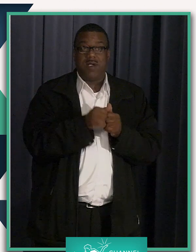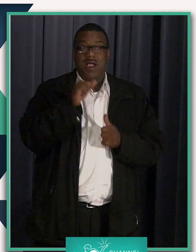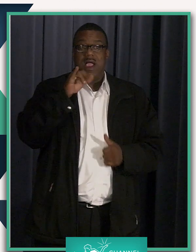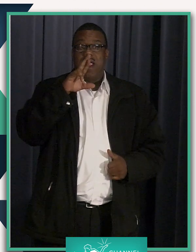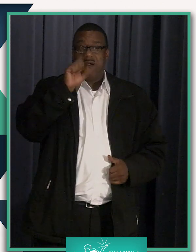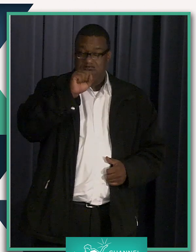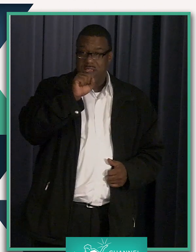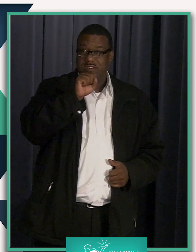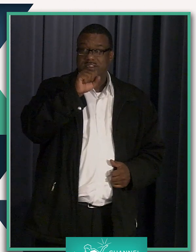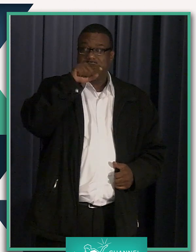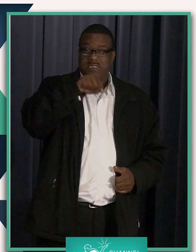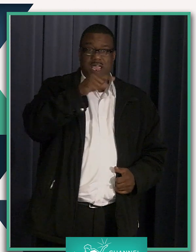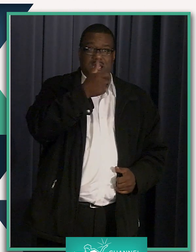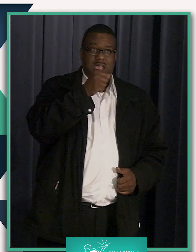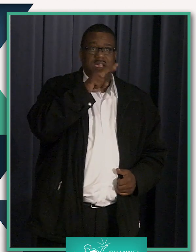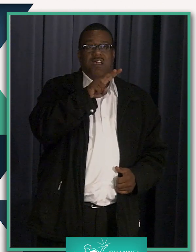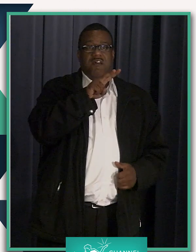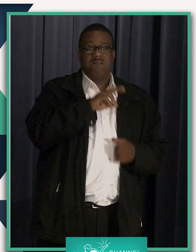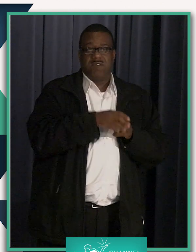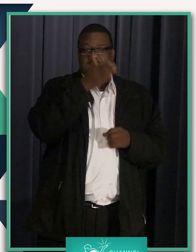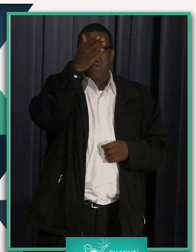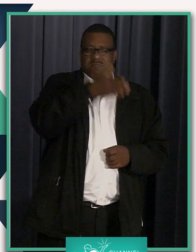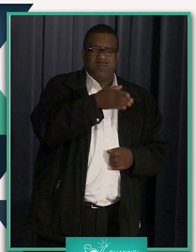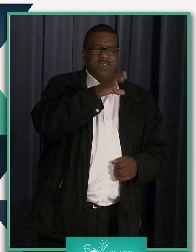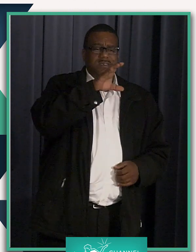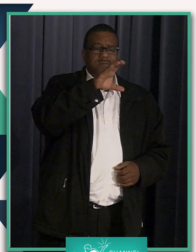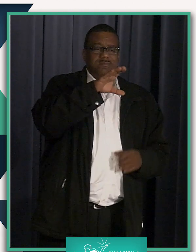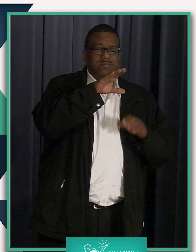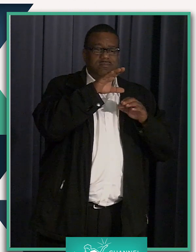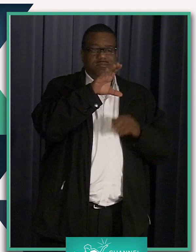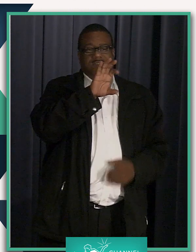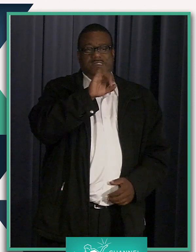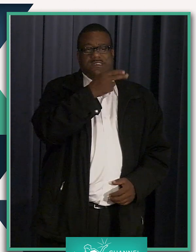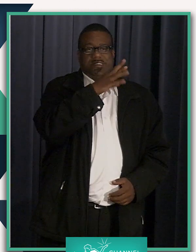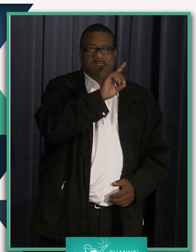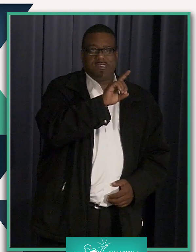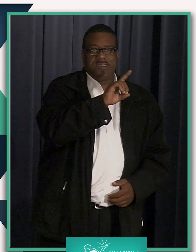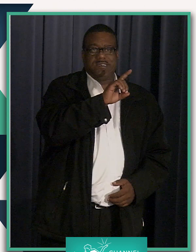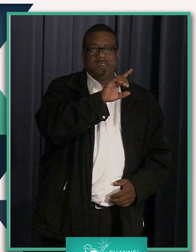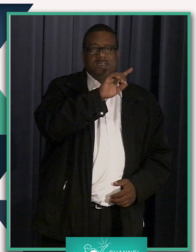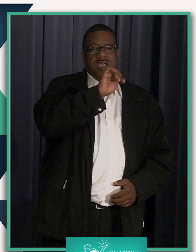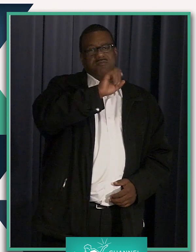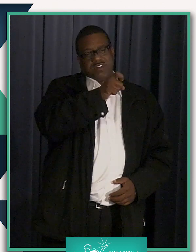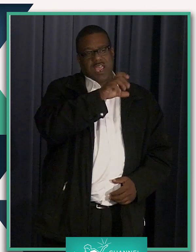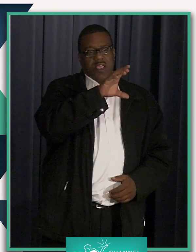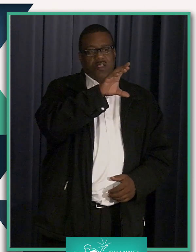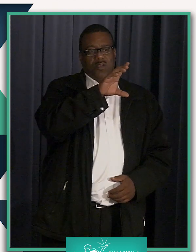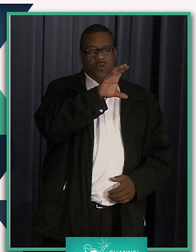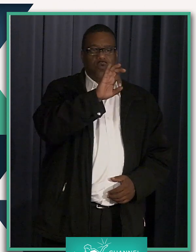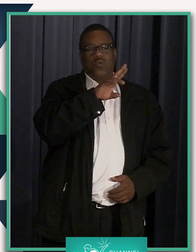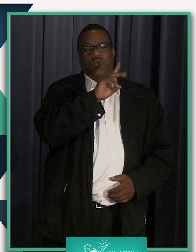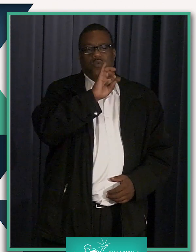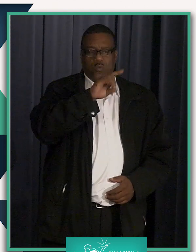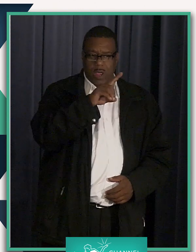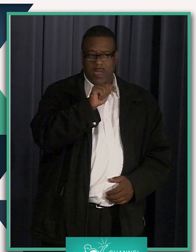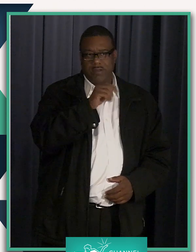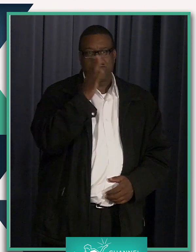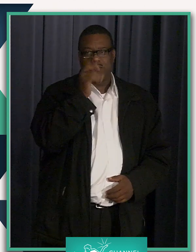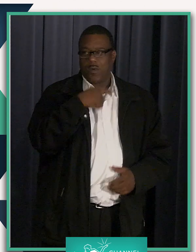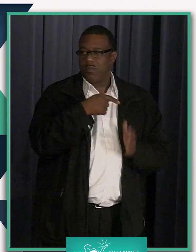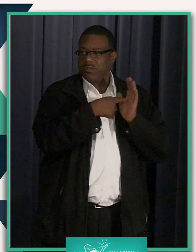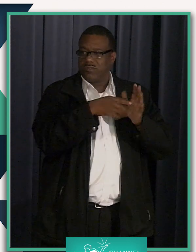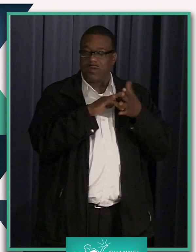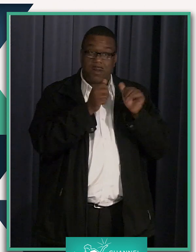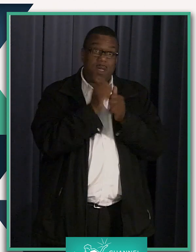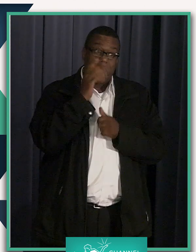child tax credit, and you can see if you're due. They'll show you right on that site how